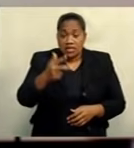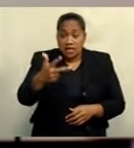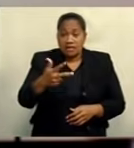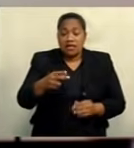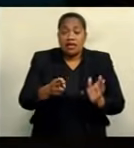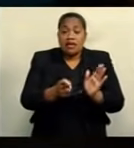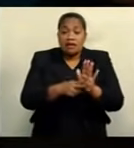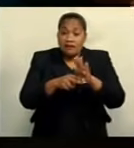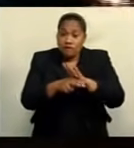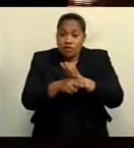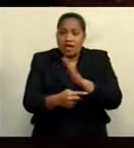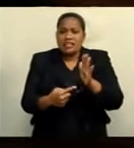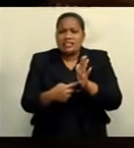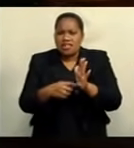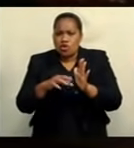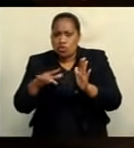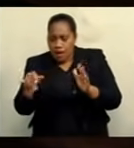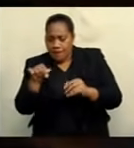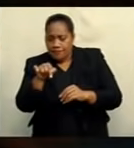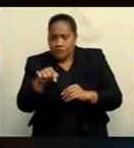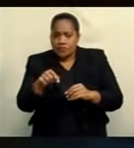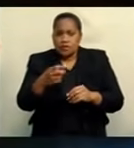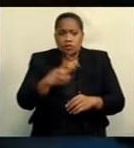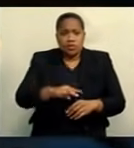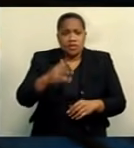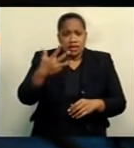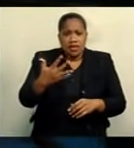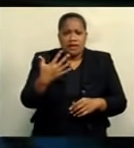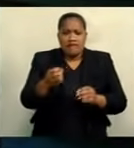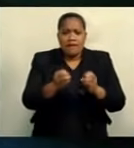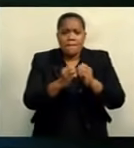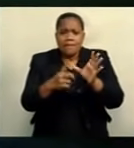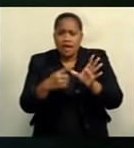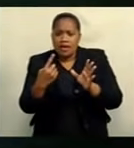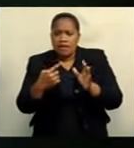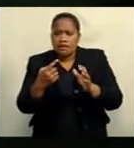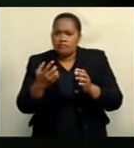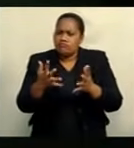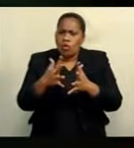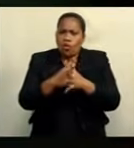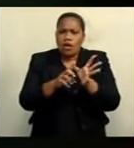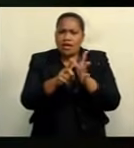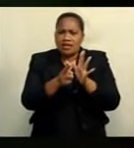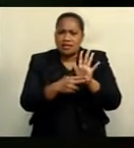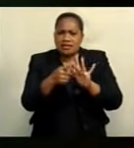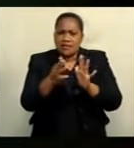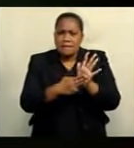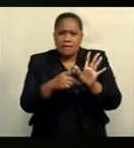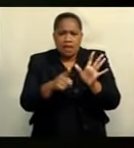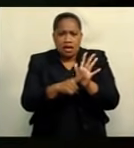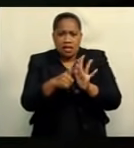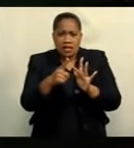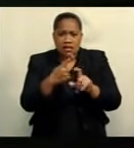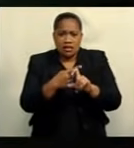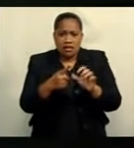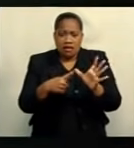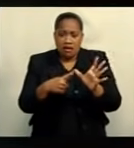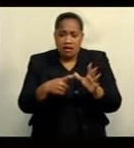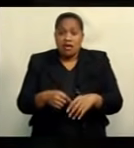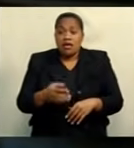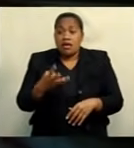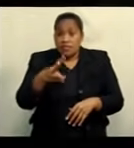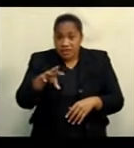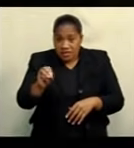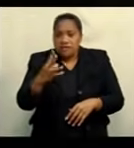On 29th, fire in Bar and Waini Malika. And on 30th of August, we had a fire in Yoroi village,